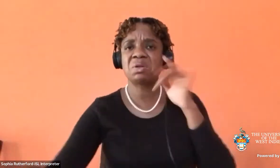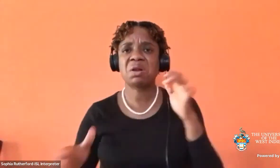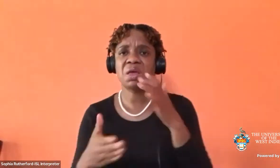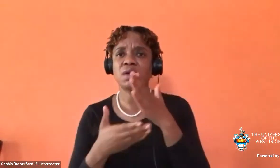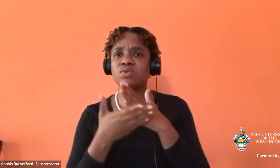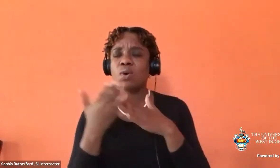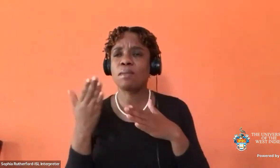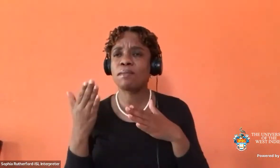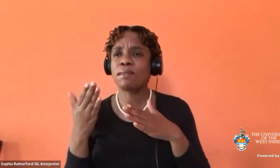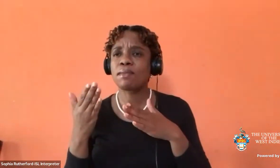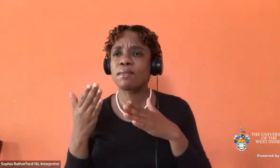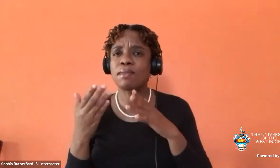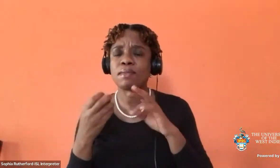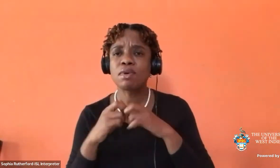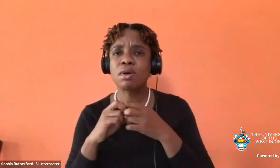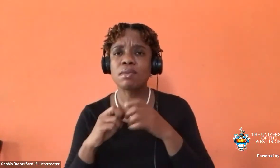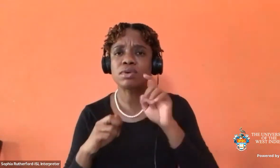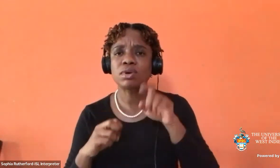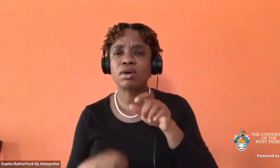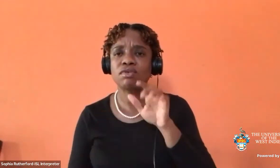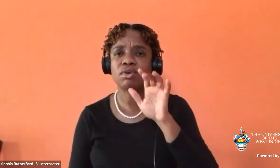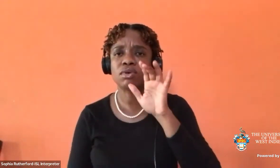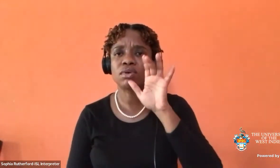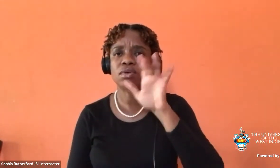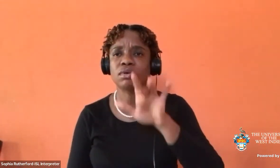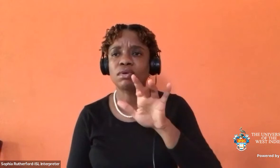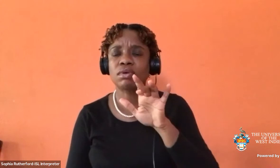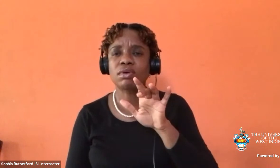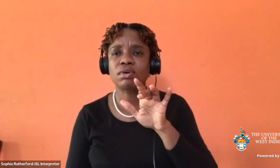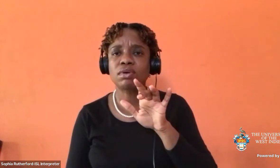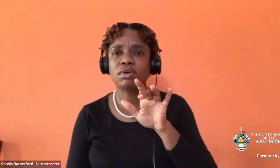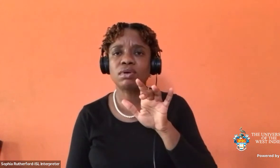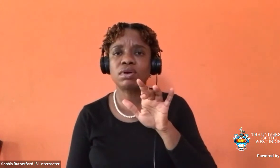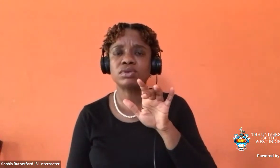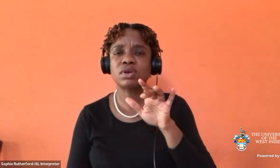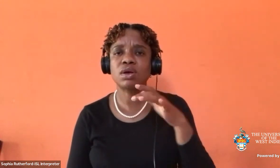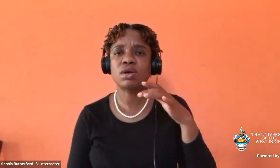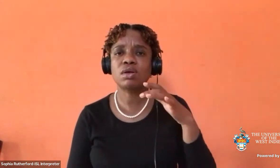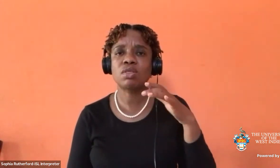click the prompt. Granted permission. The host has not granted permission.